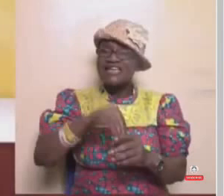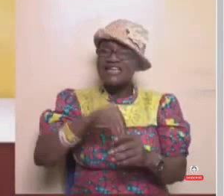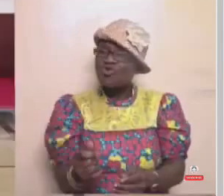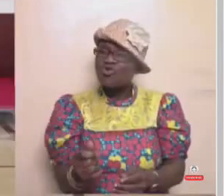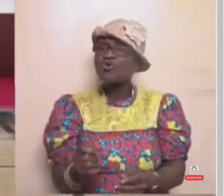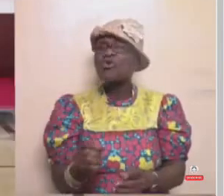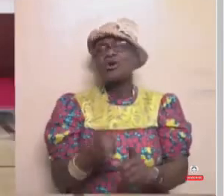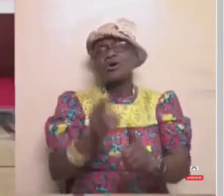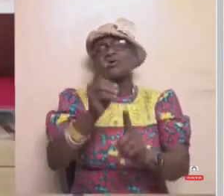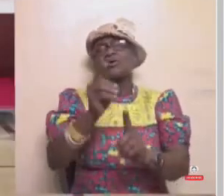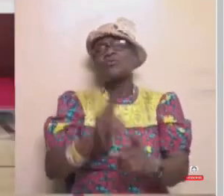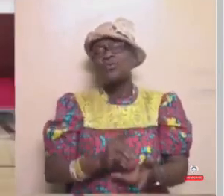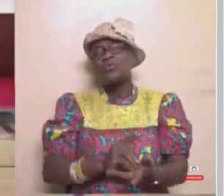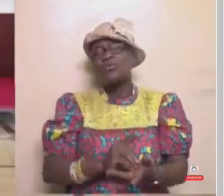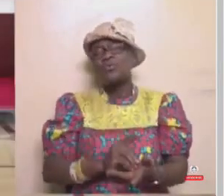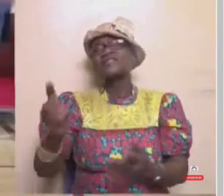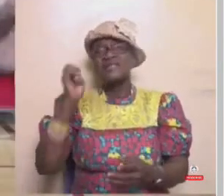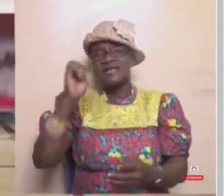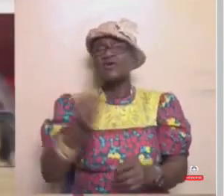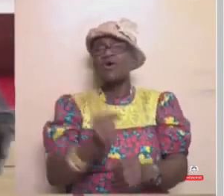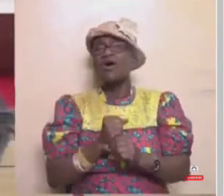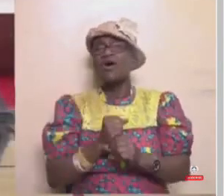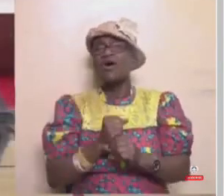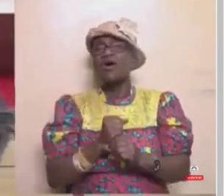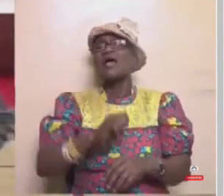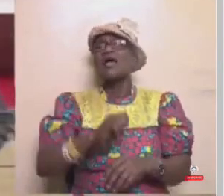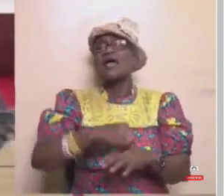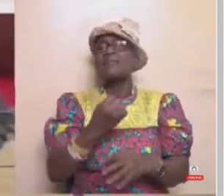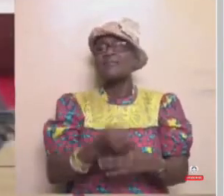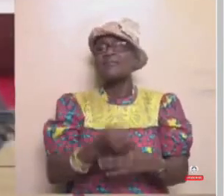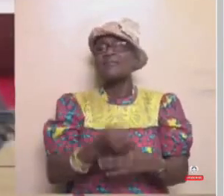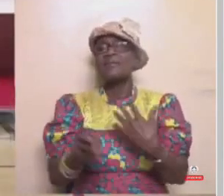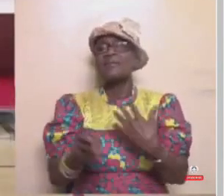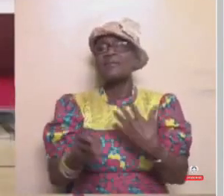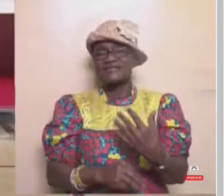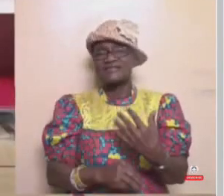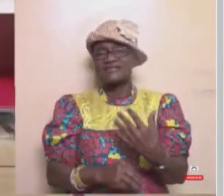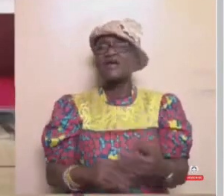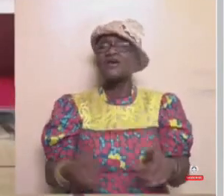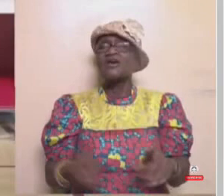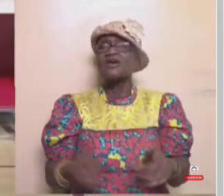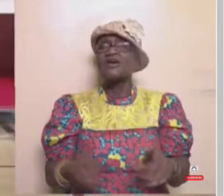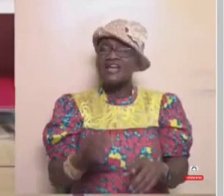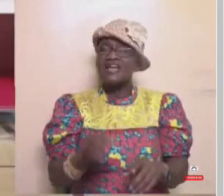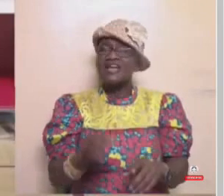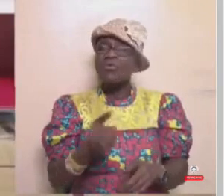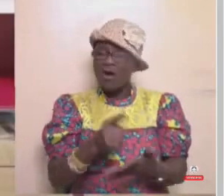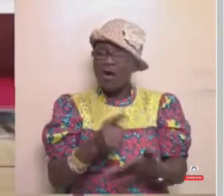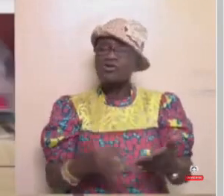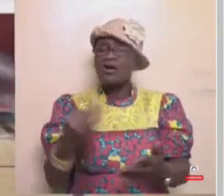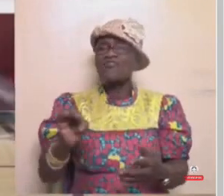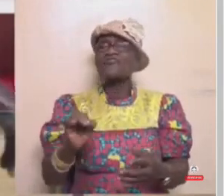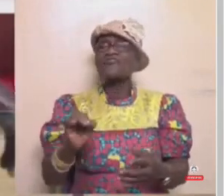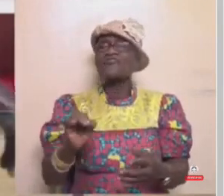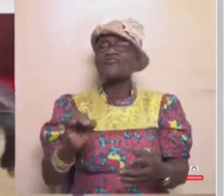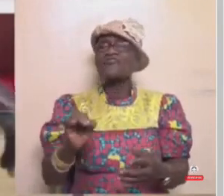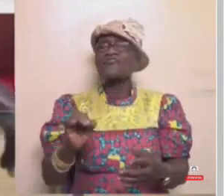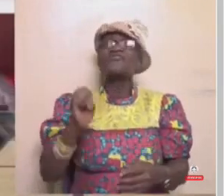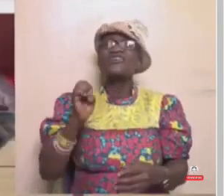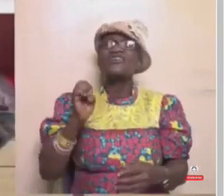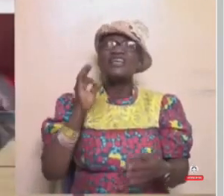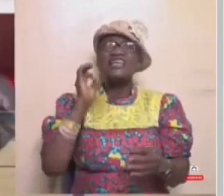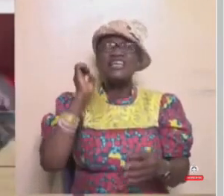employed. What I said until the lockdown is over, he will just still be idle. So why must